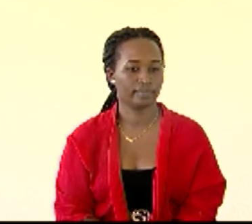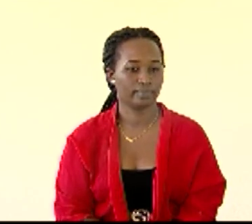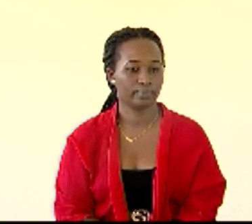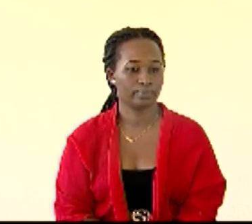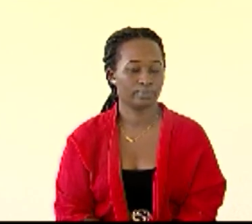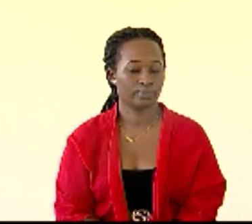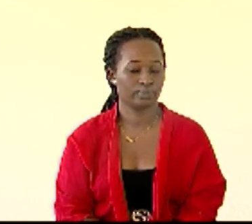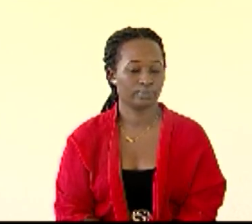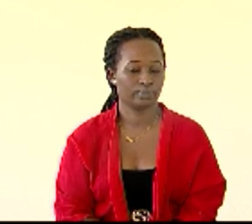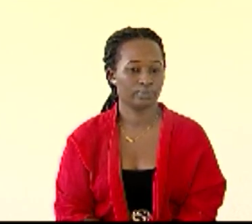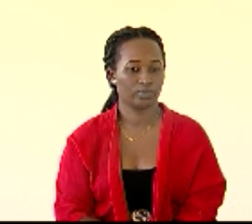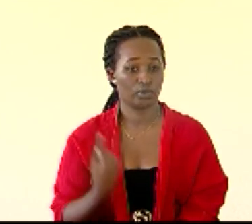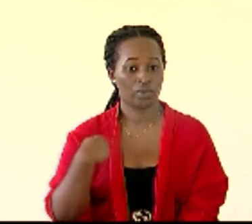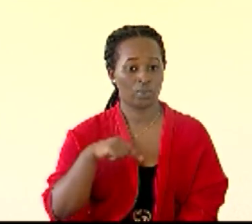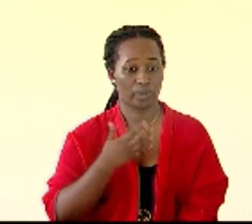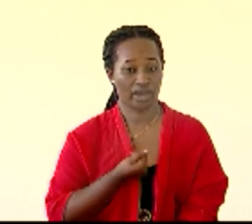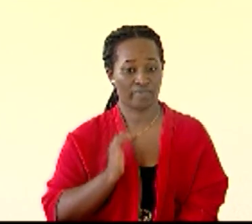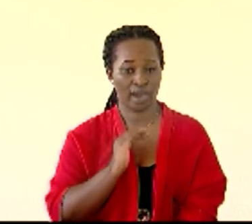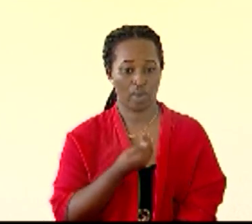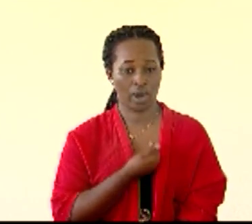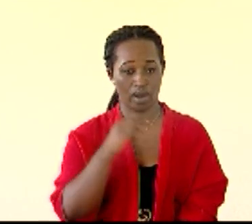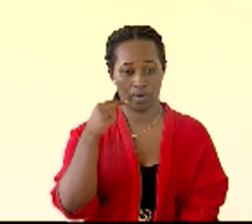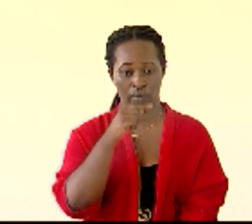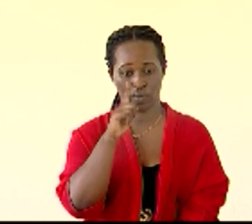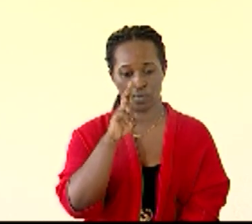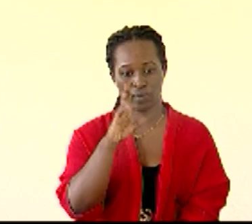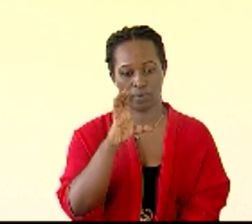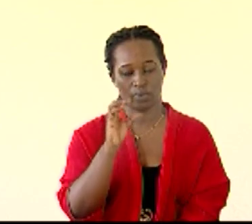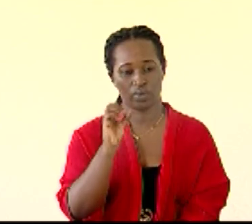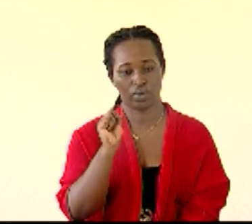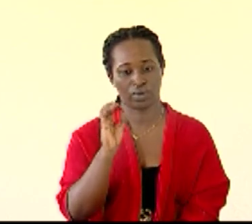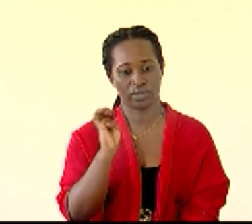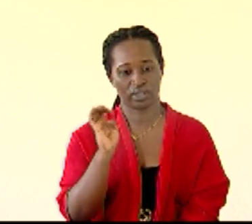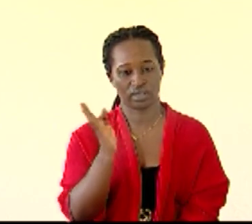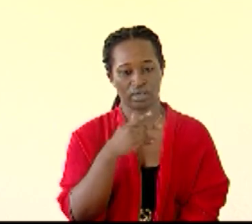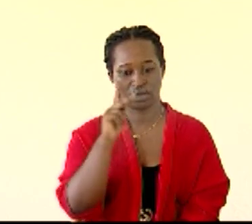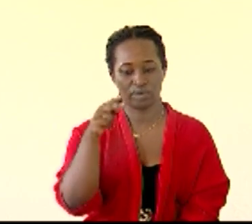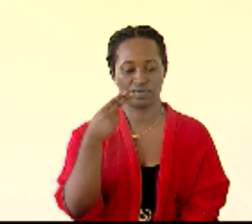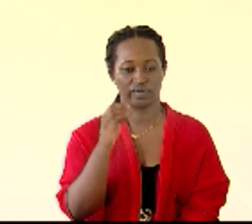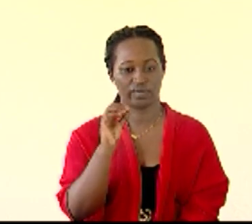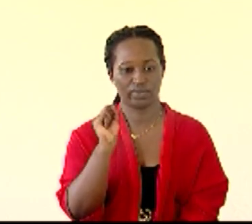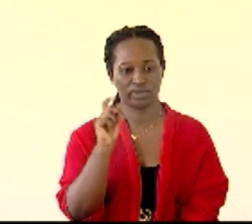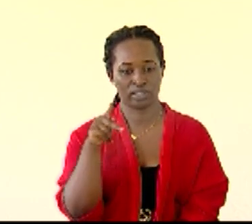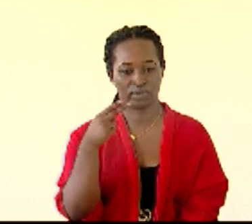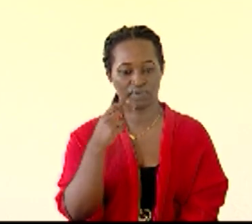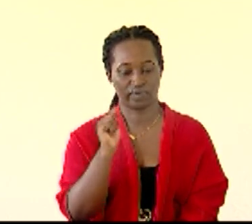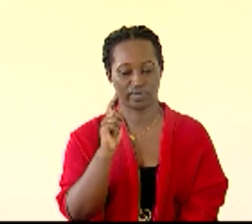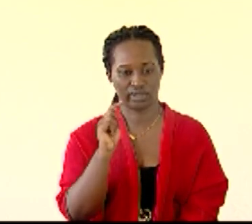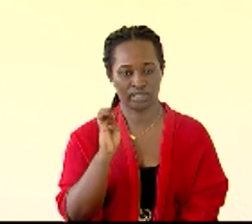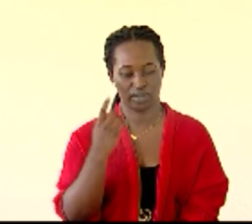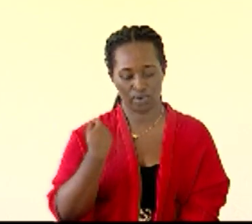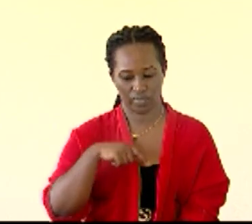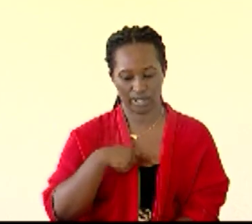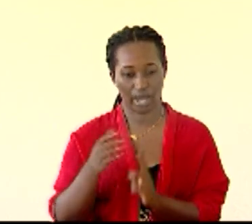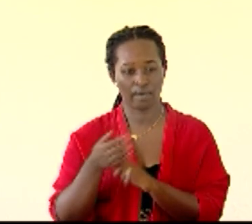So we have our glucose phosphate that will undergo a lot of changes until we finally can